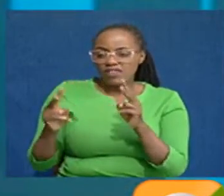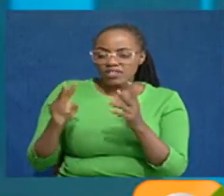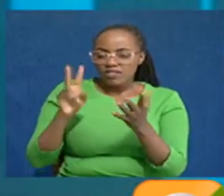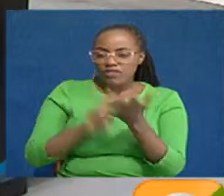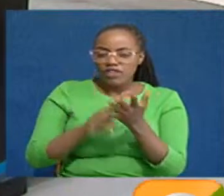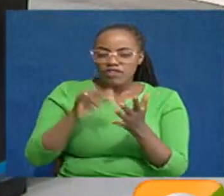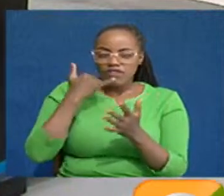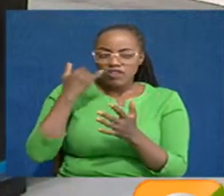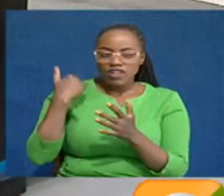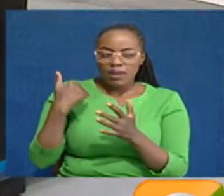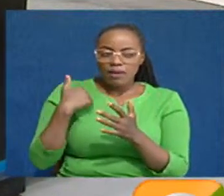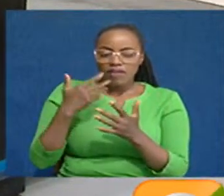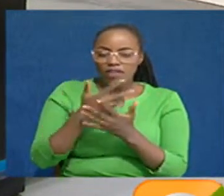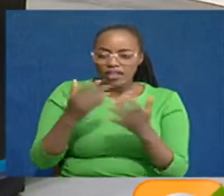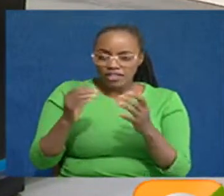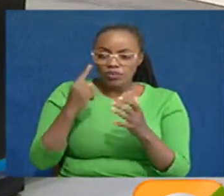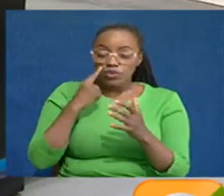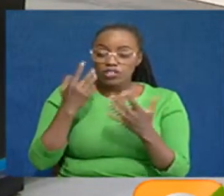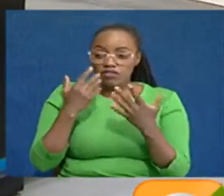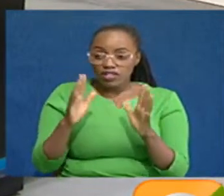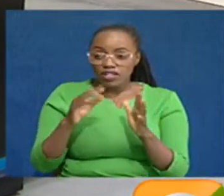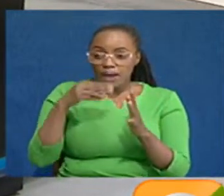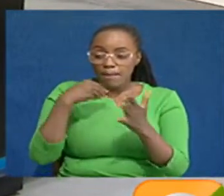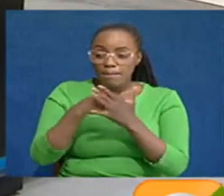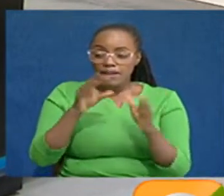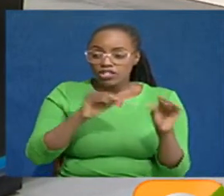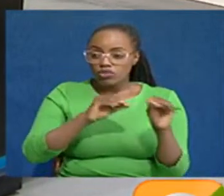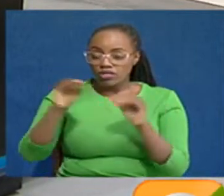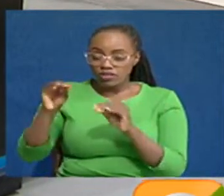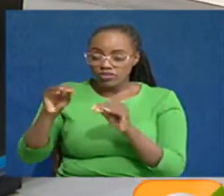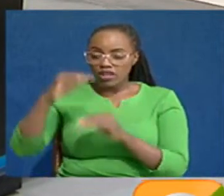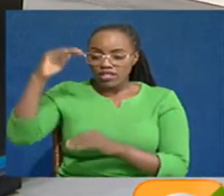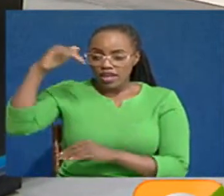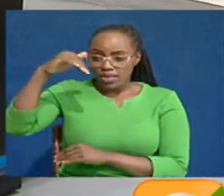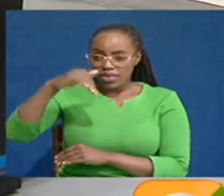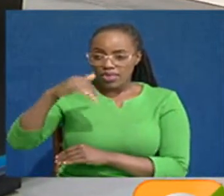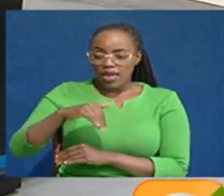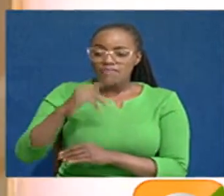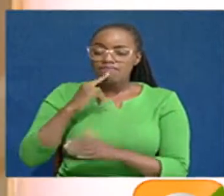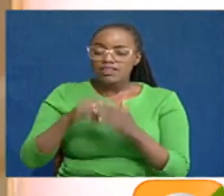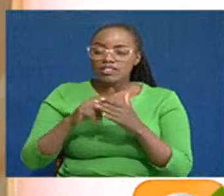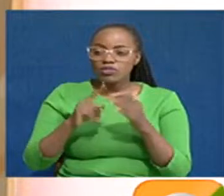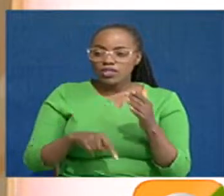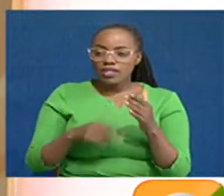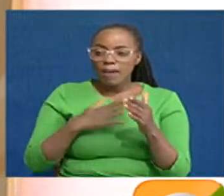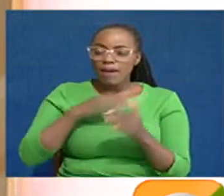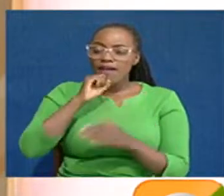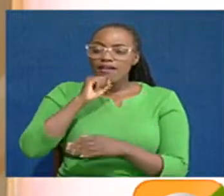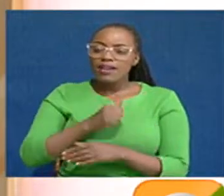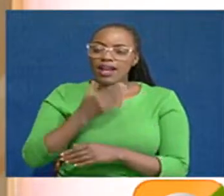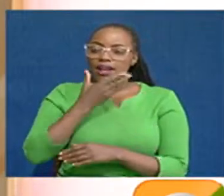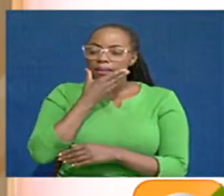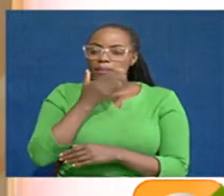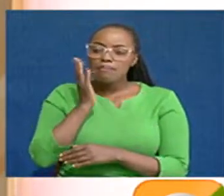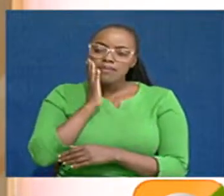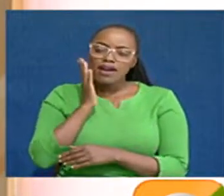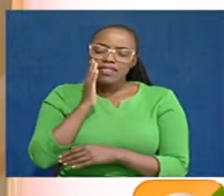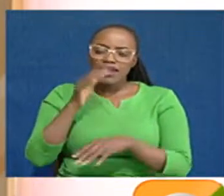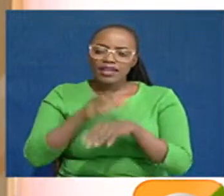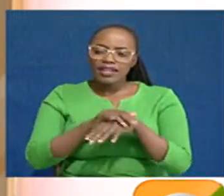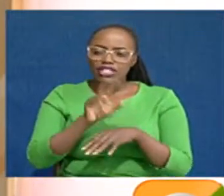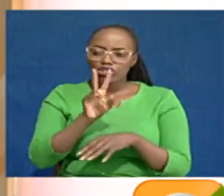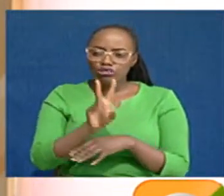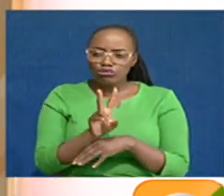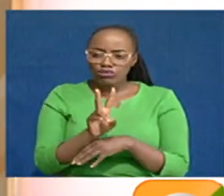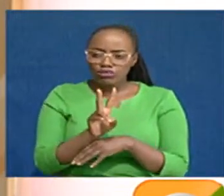me is they're not going to get that money. You saw right now, money transfer services went down. Yeah. I'm saying my grandmother receiving two